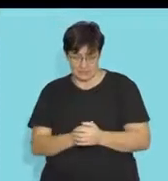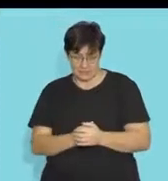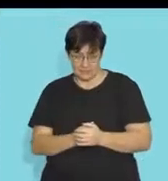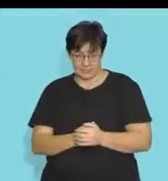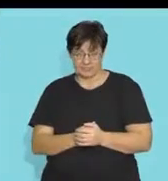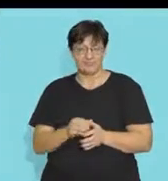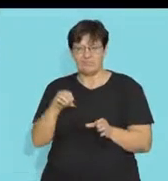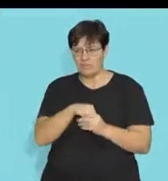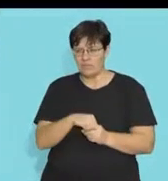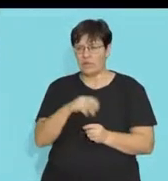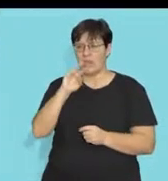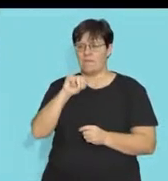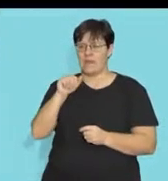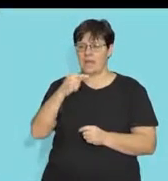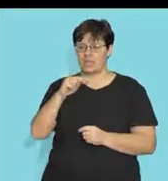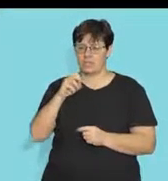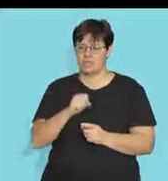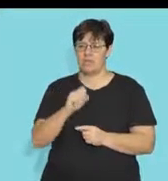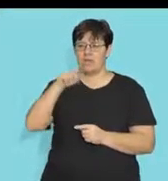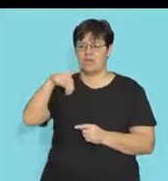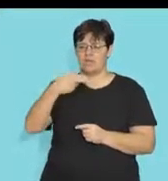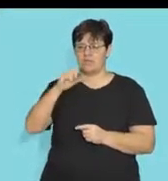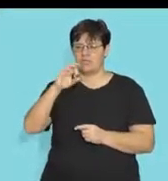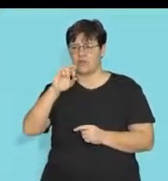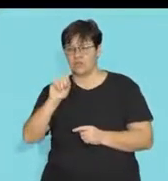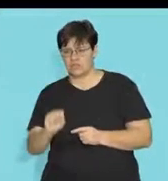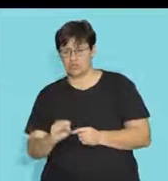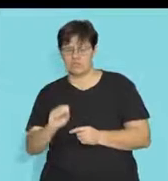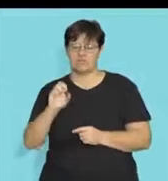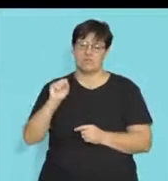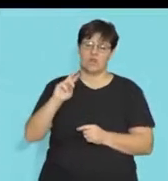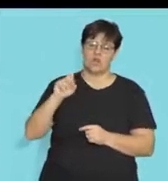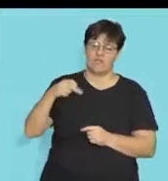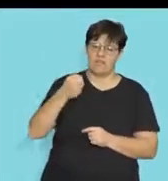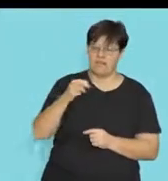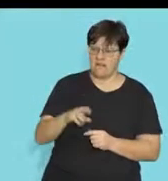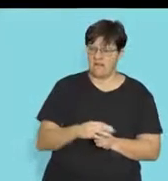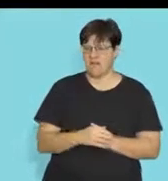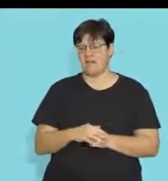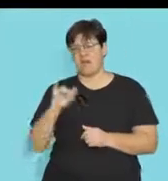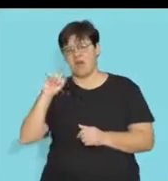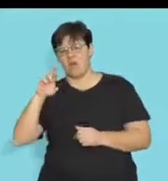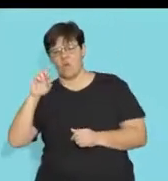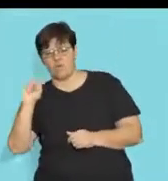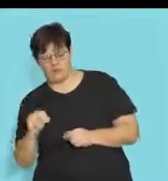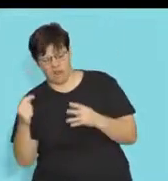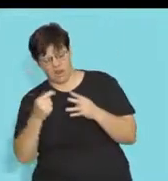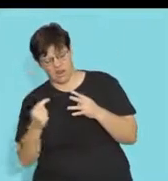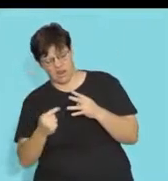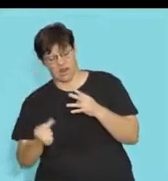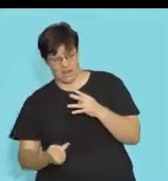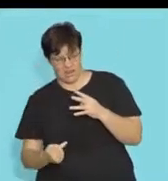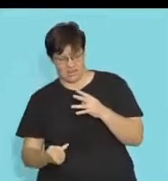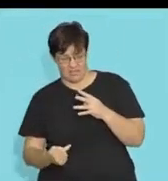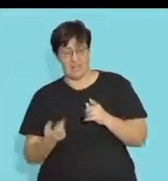quantities, and these include magnesium, phosphorus, sulfur, iron, and a few others. And these